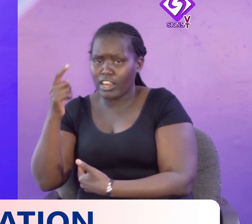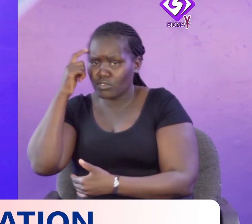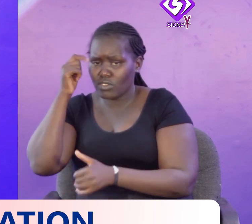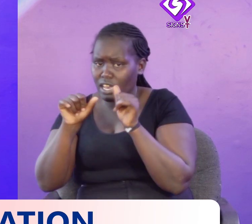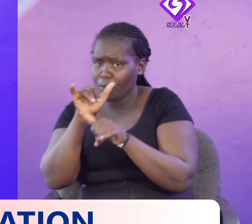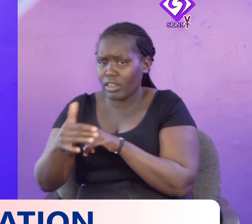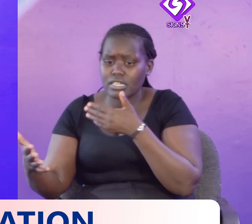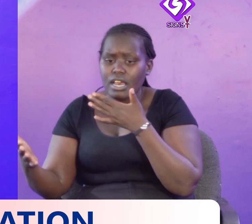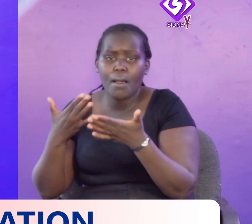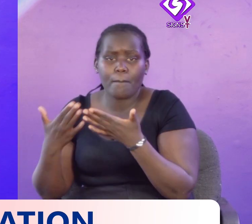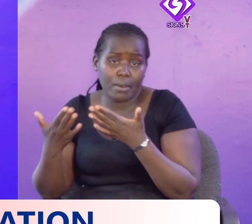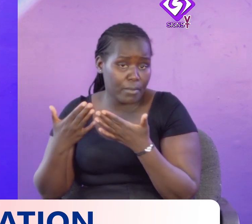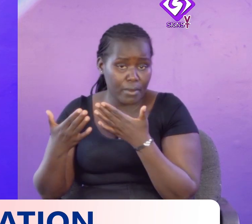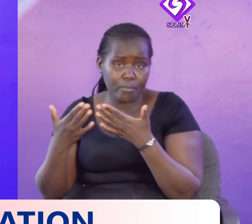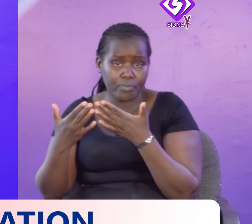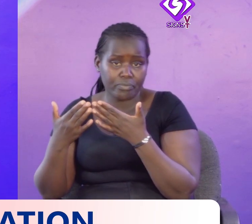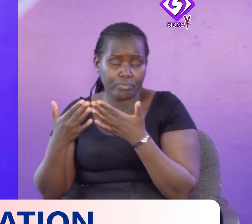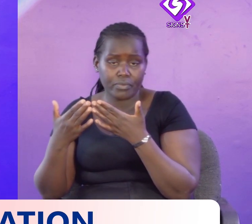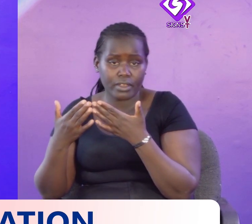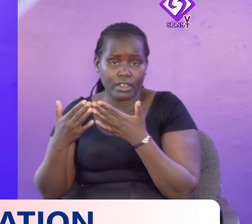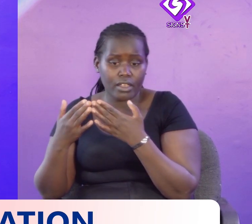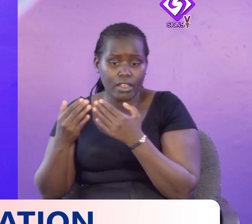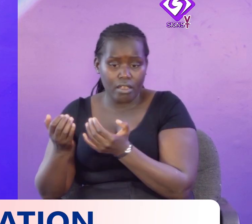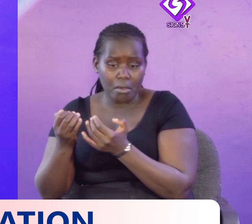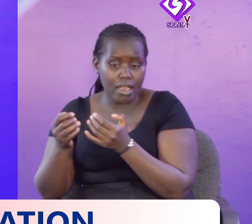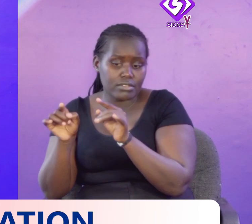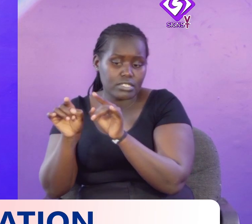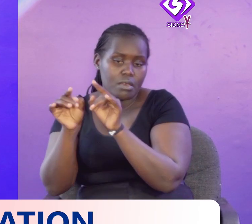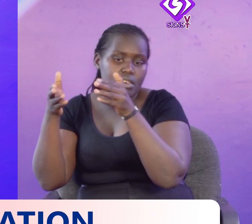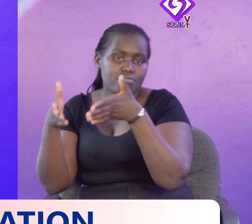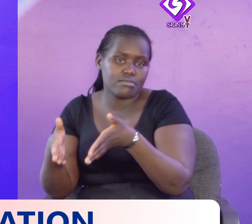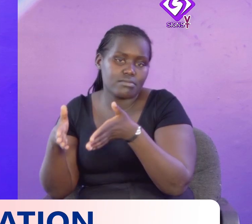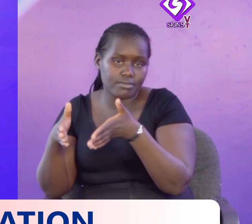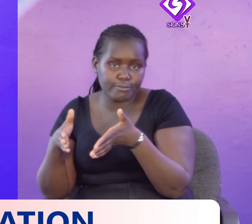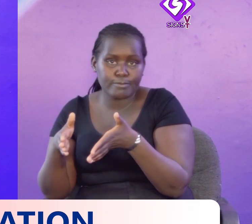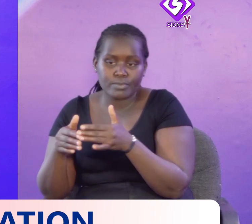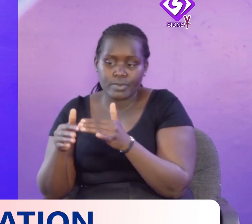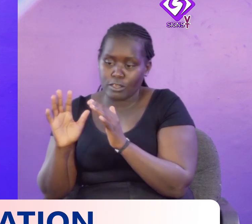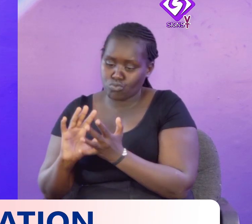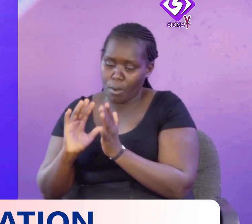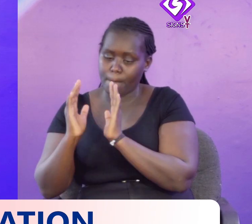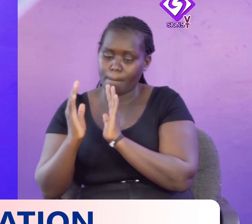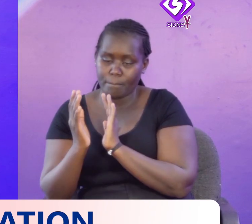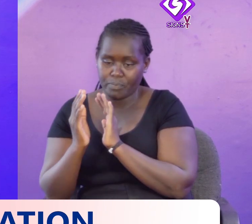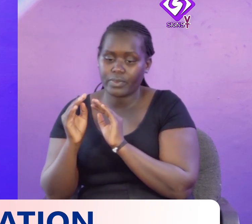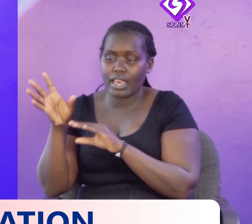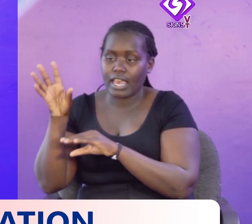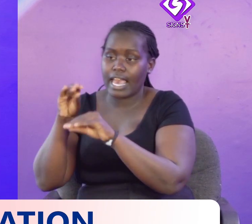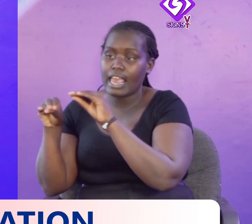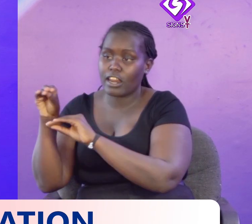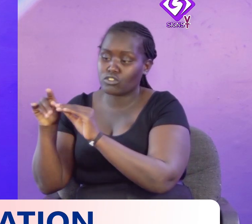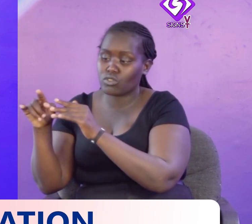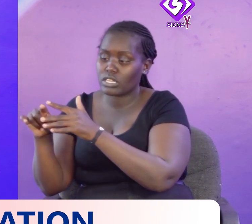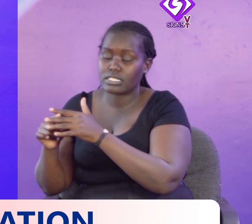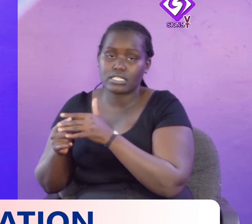Probably that's where we are bedeviled. And even right now, as we are approaching elections, it is starting